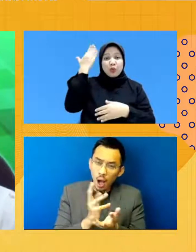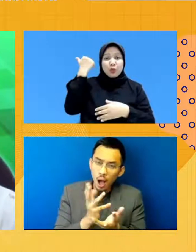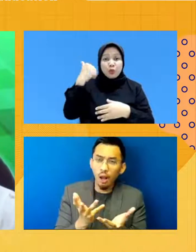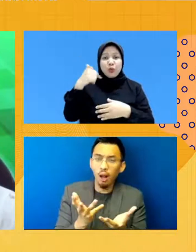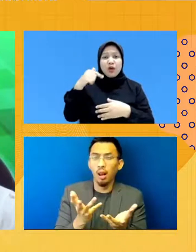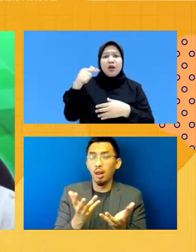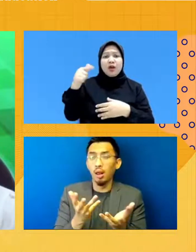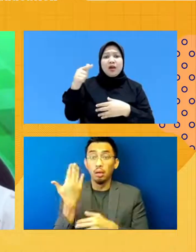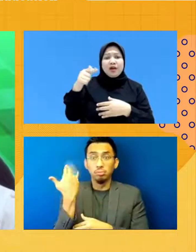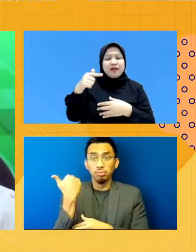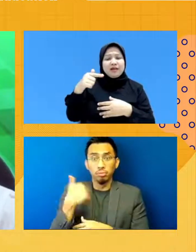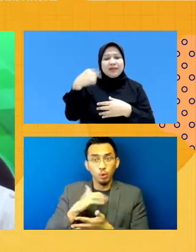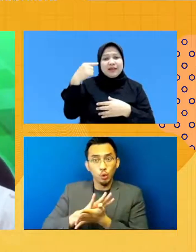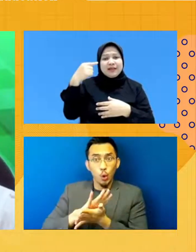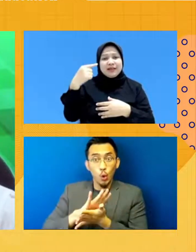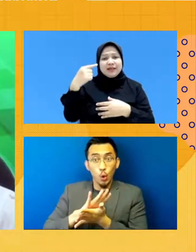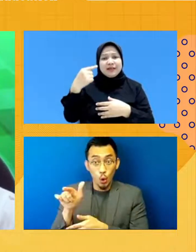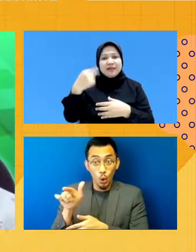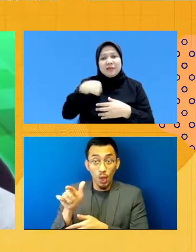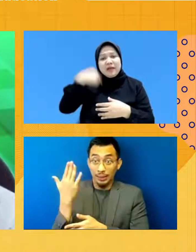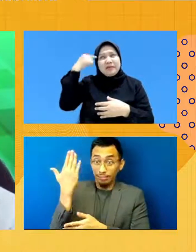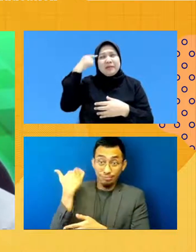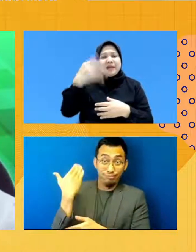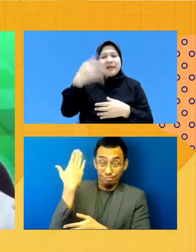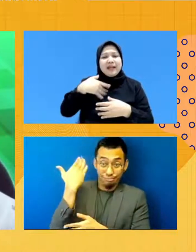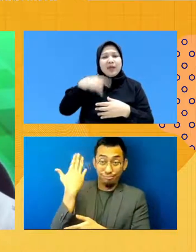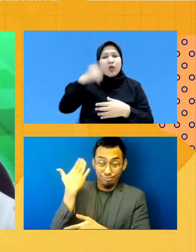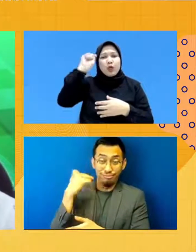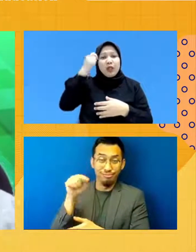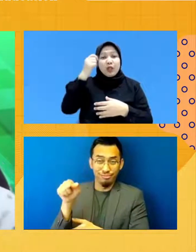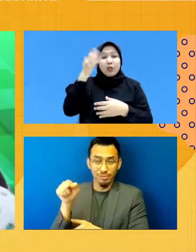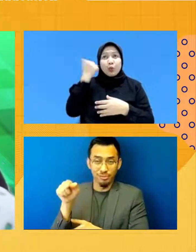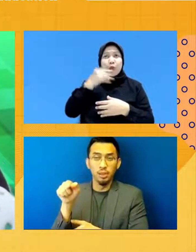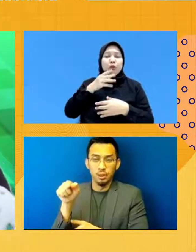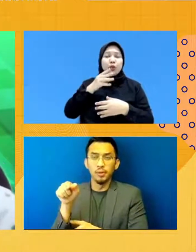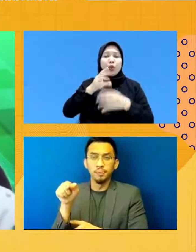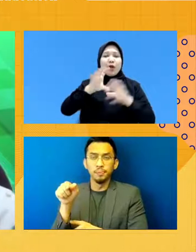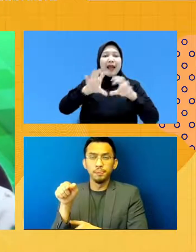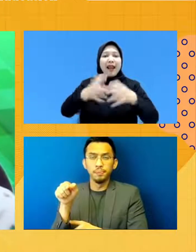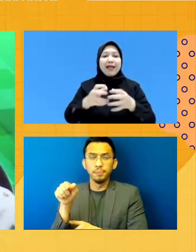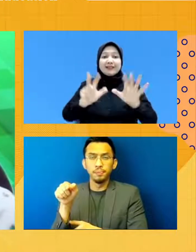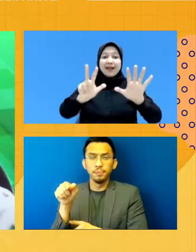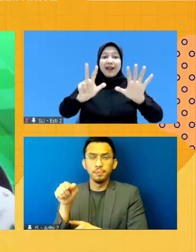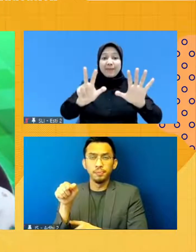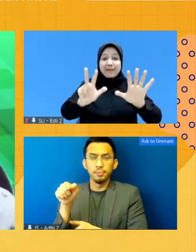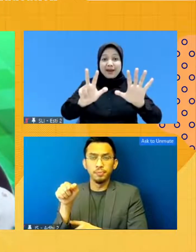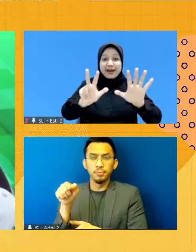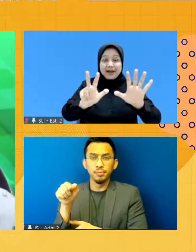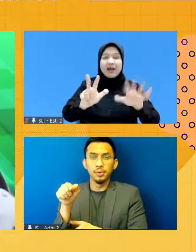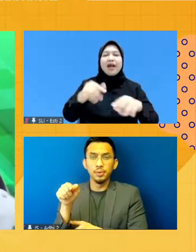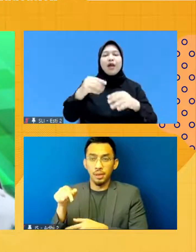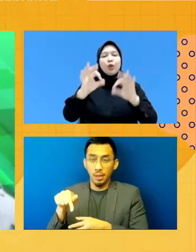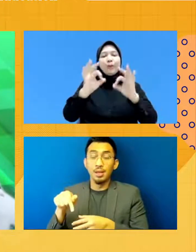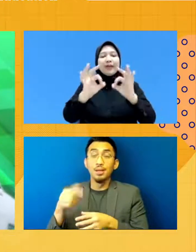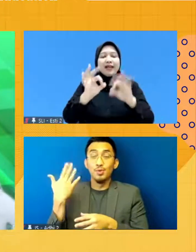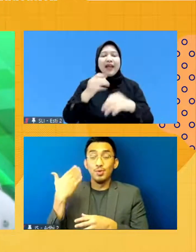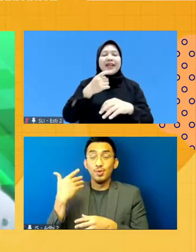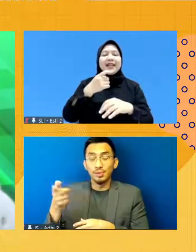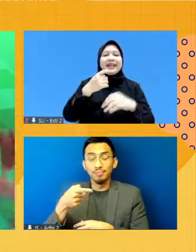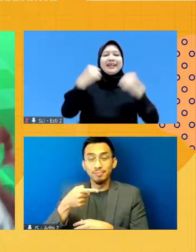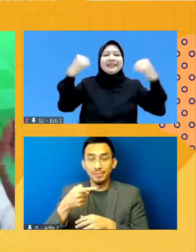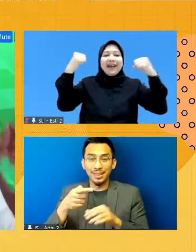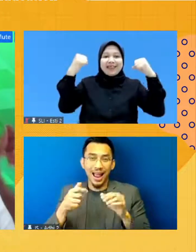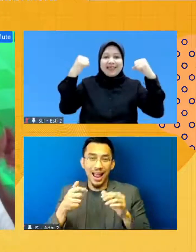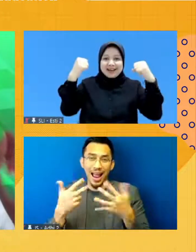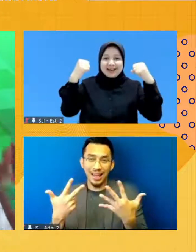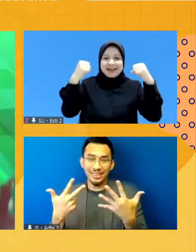in eighth grade when we had this health subject. Uh, so we was told that okay, there is